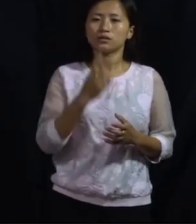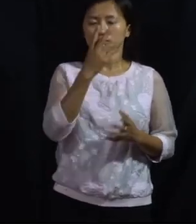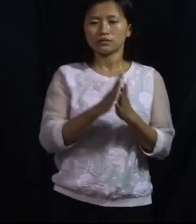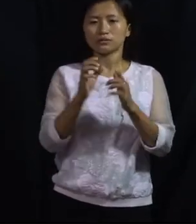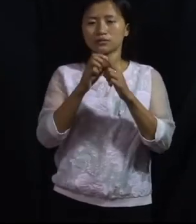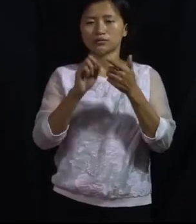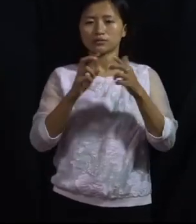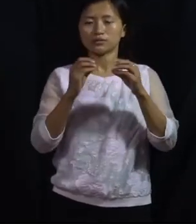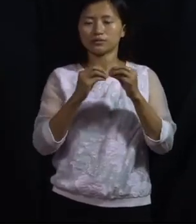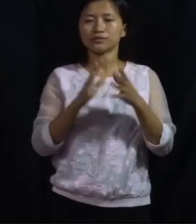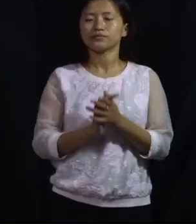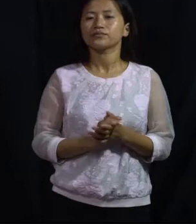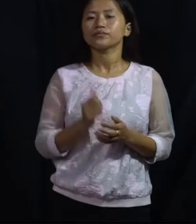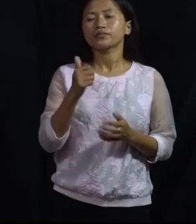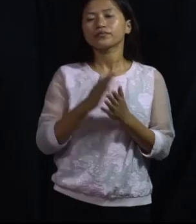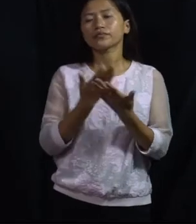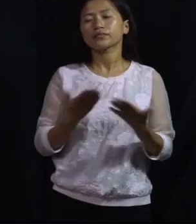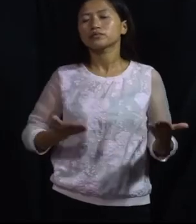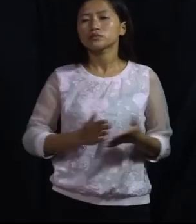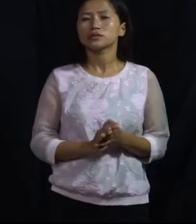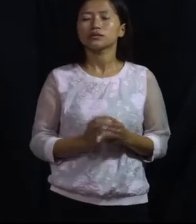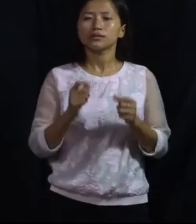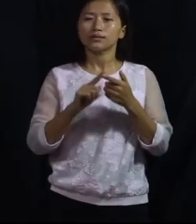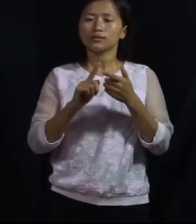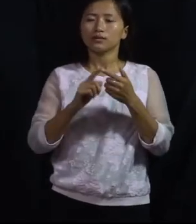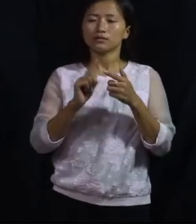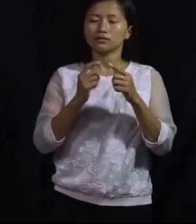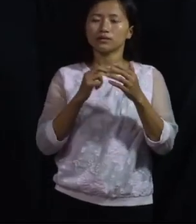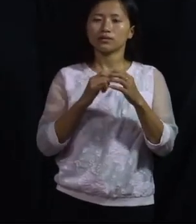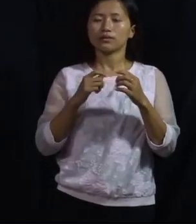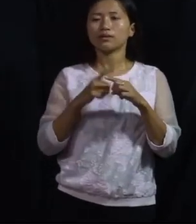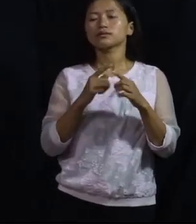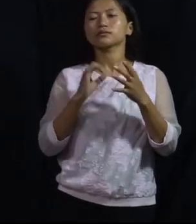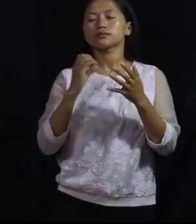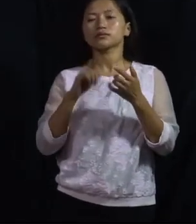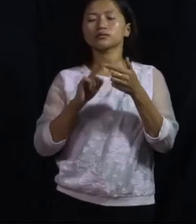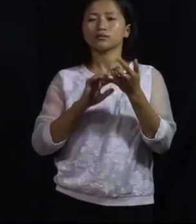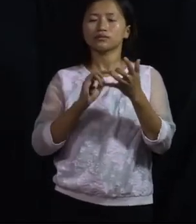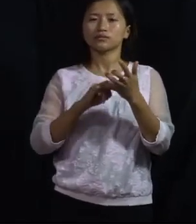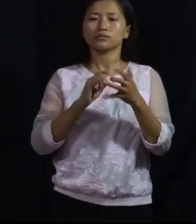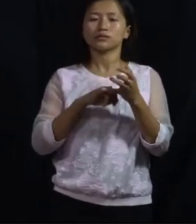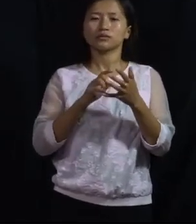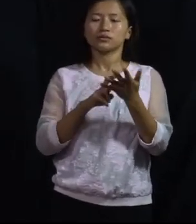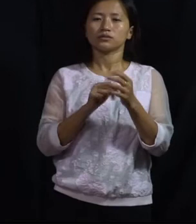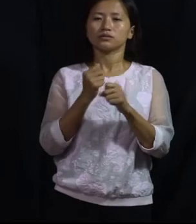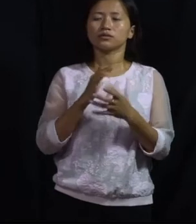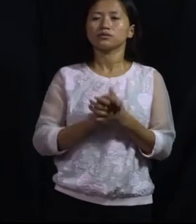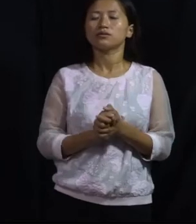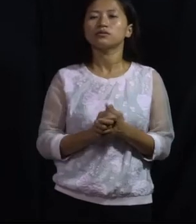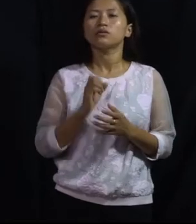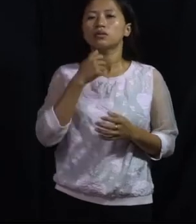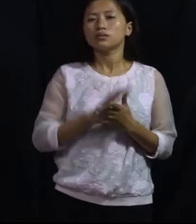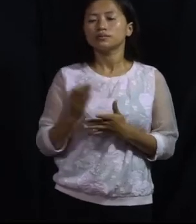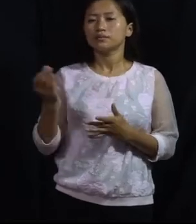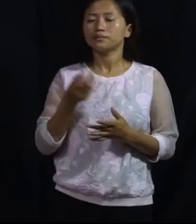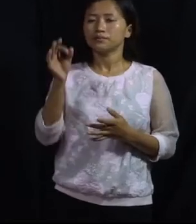your capital account. The goodwill that is already existing in the books of account has been distributed or written off by the all